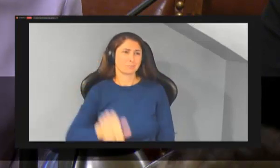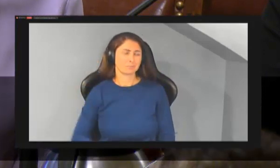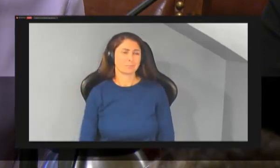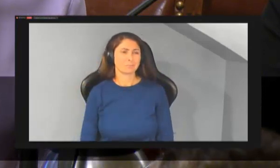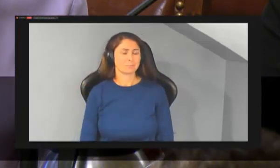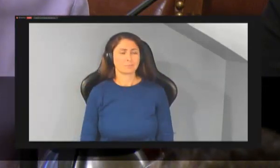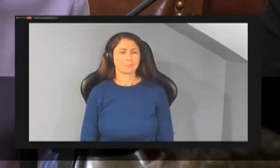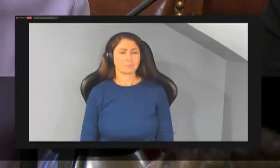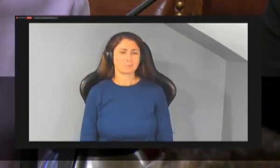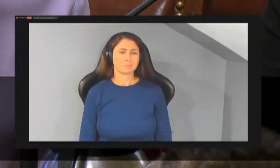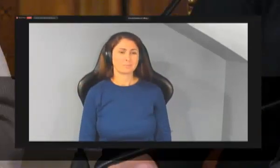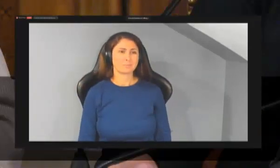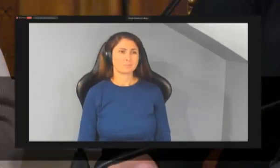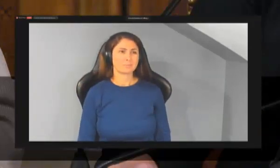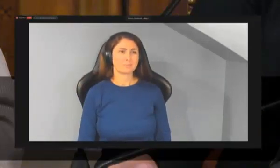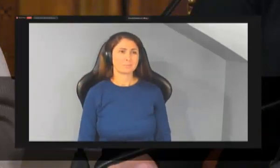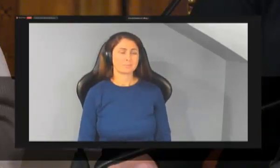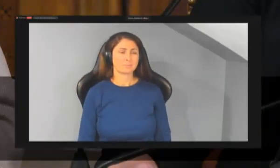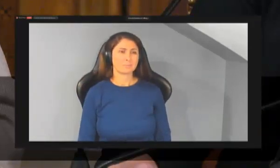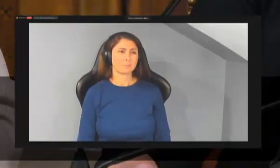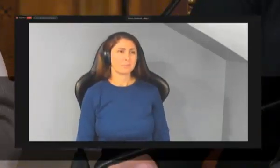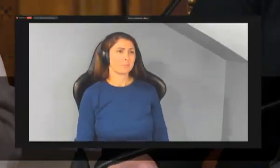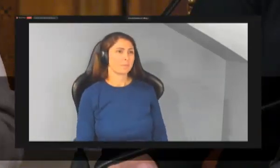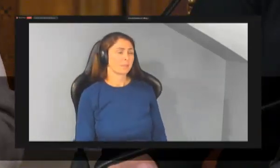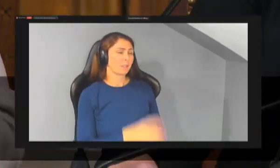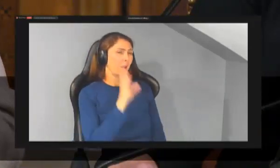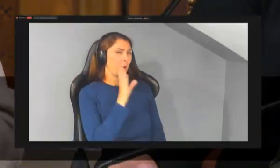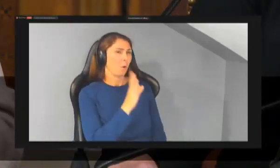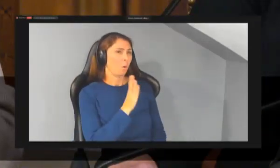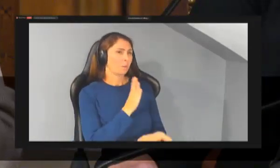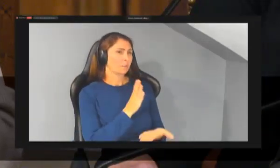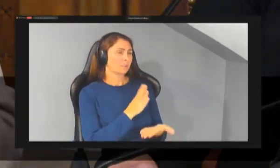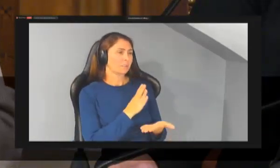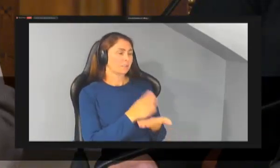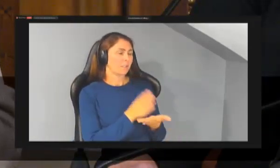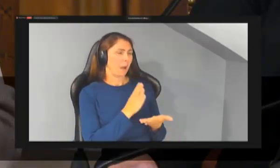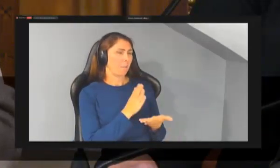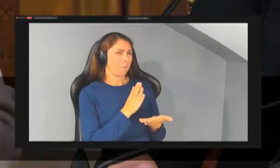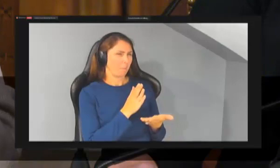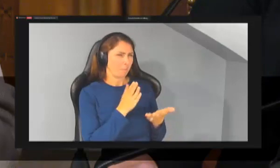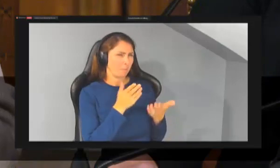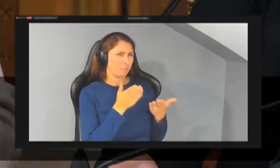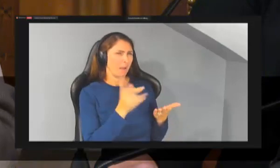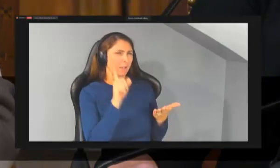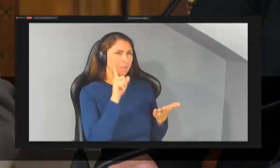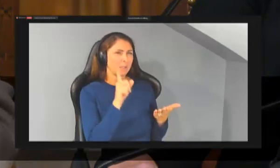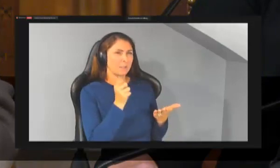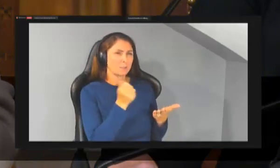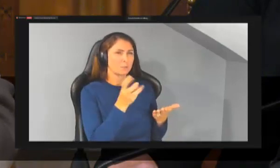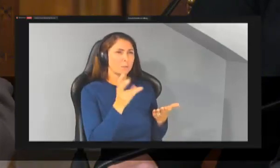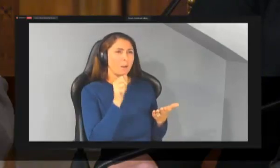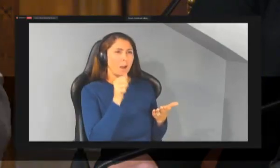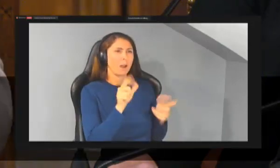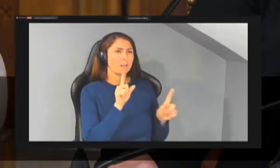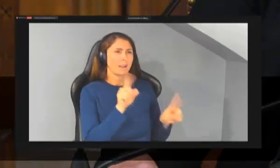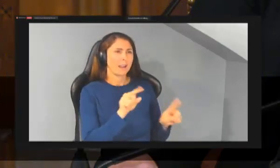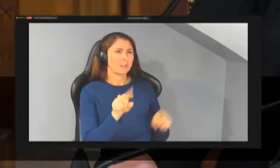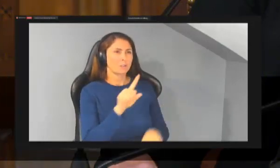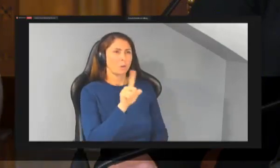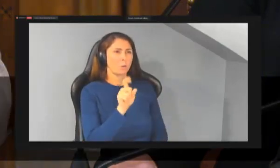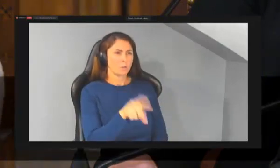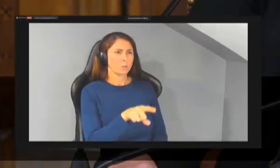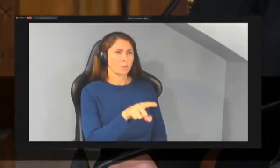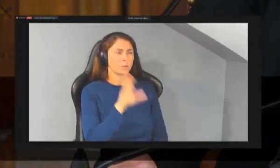I'll stop there, but these are I feel like there's a couple of unanswered questions, but I'll let